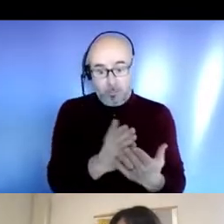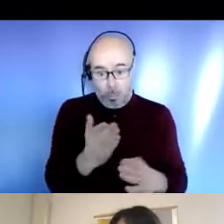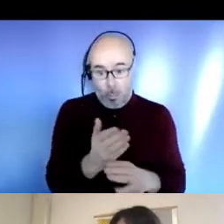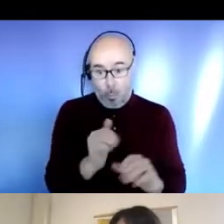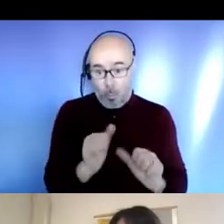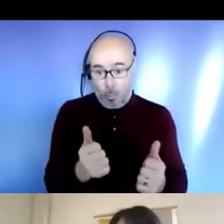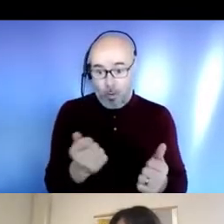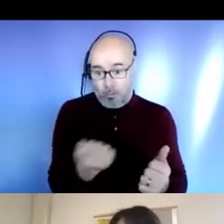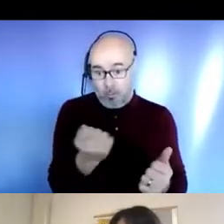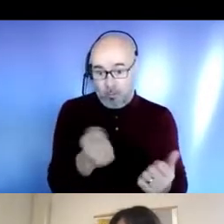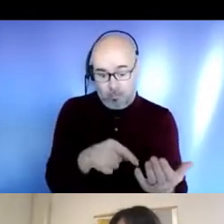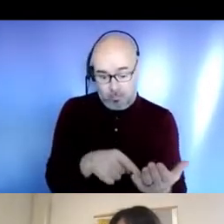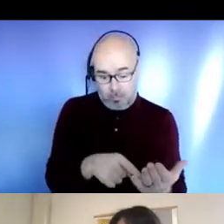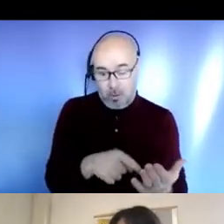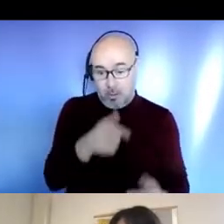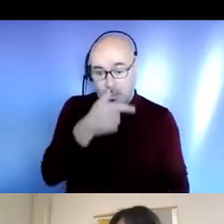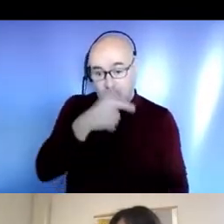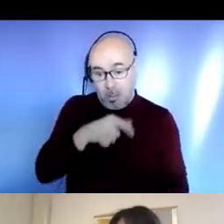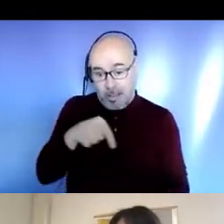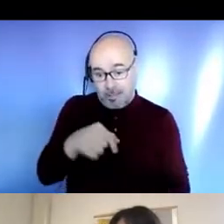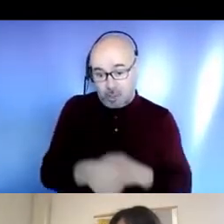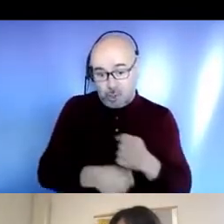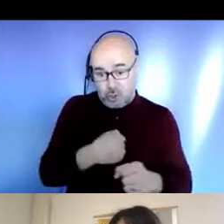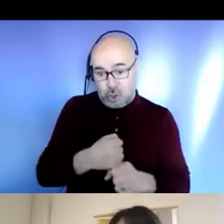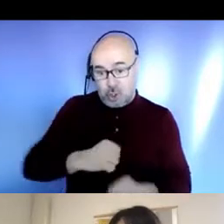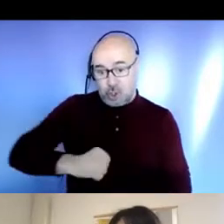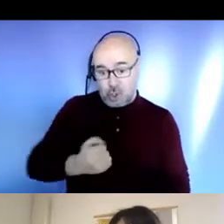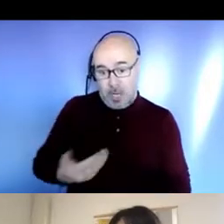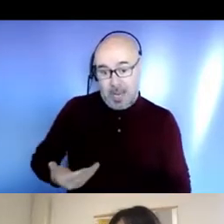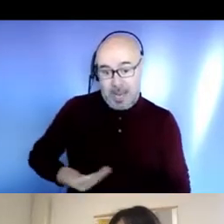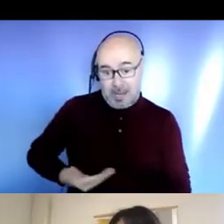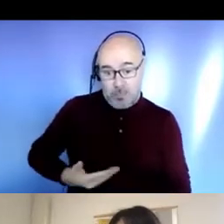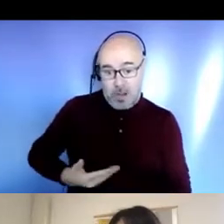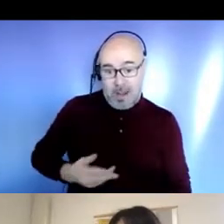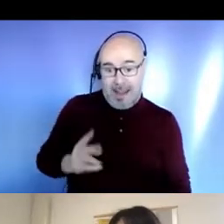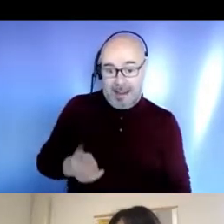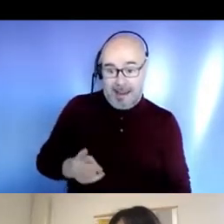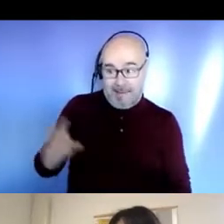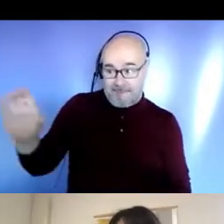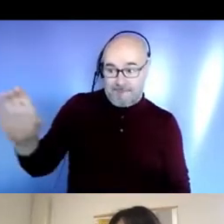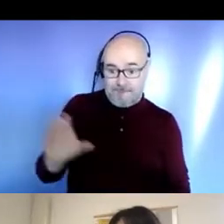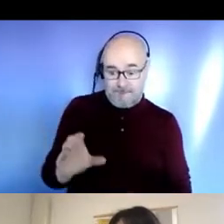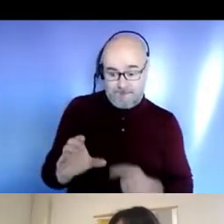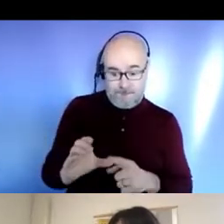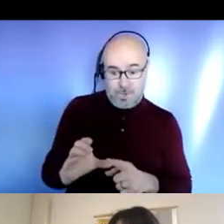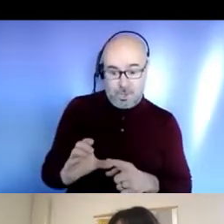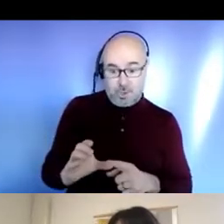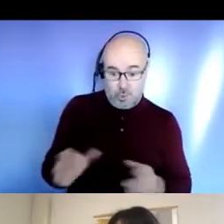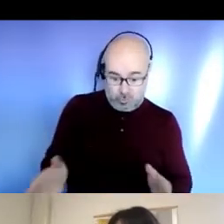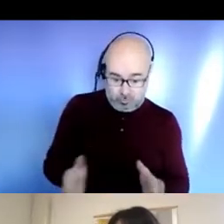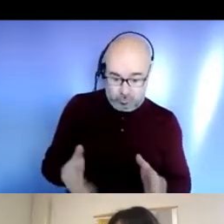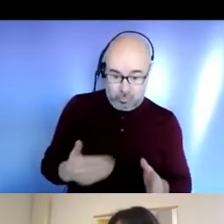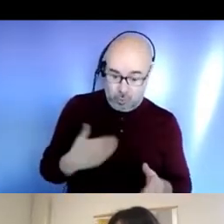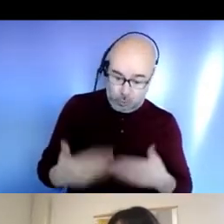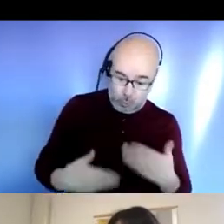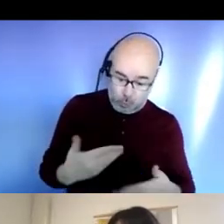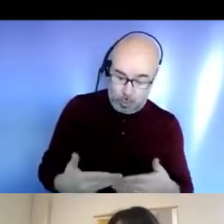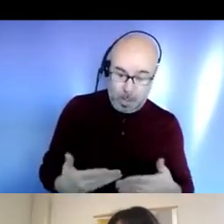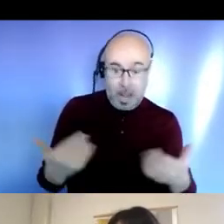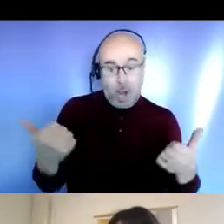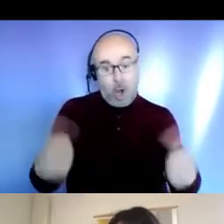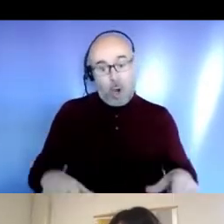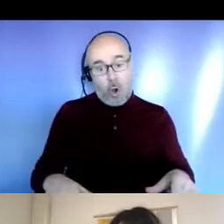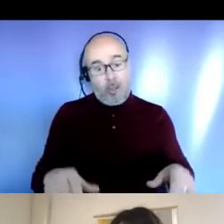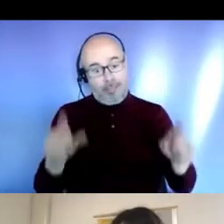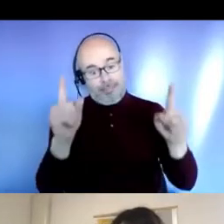year, we got some more funding from Scottish Enterprise to take that work forward. So I would like to introduce you to